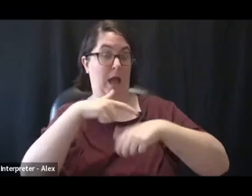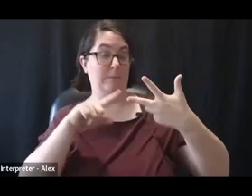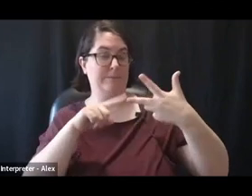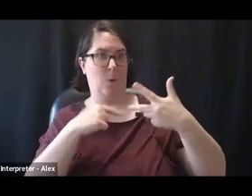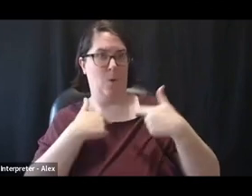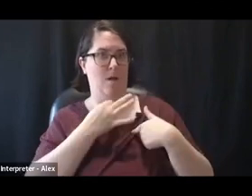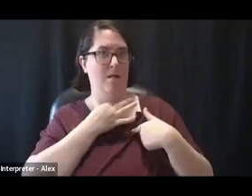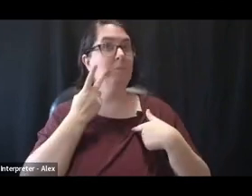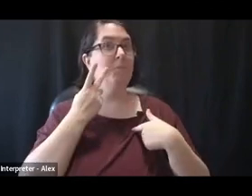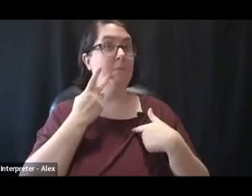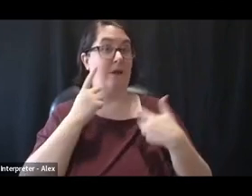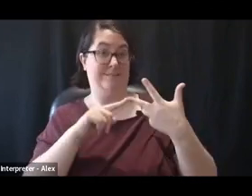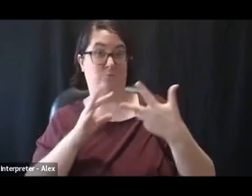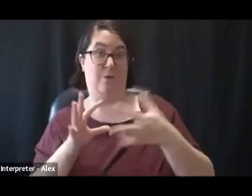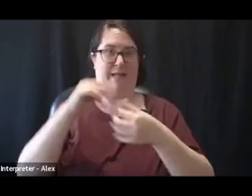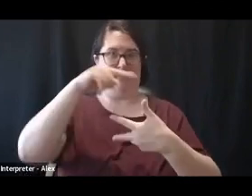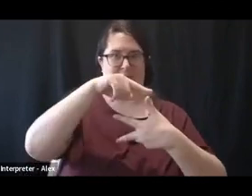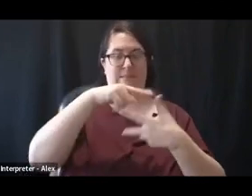some things to answer this very question.